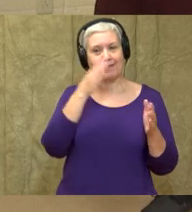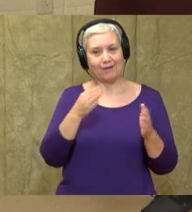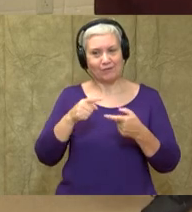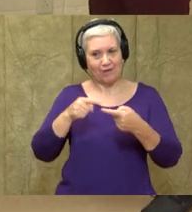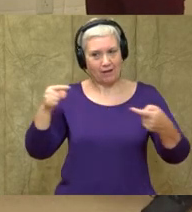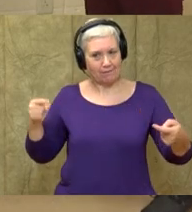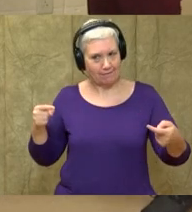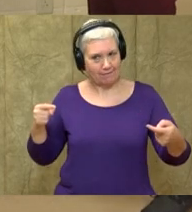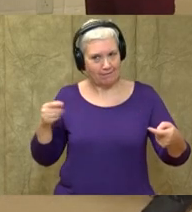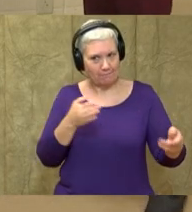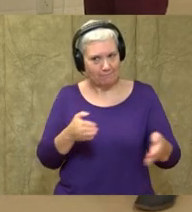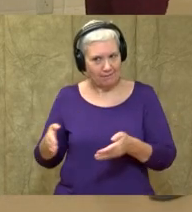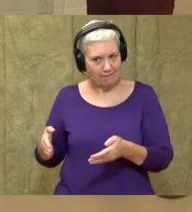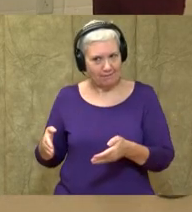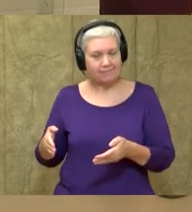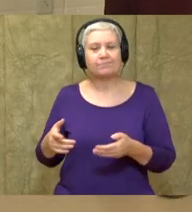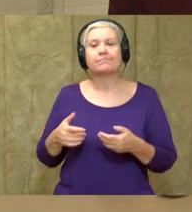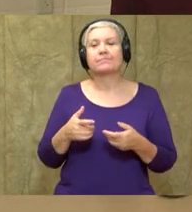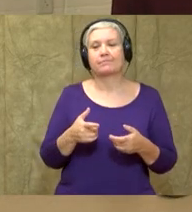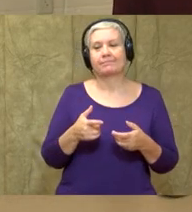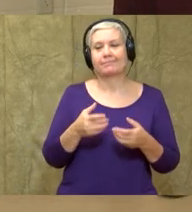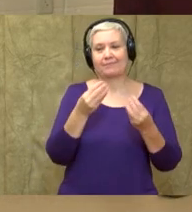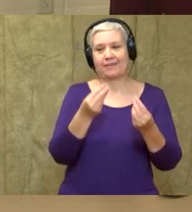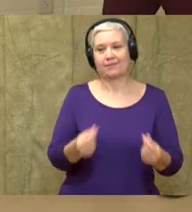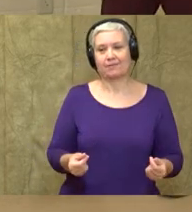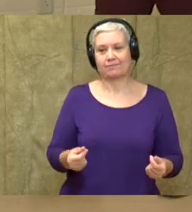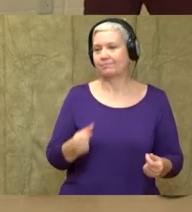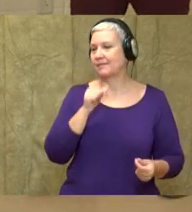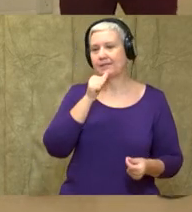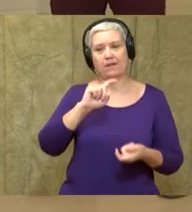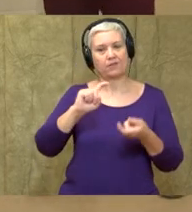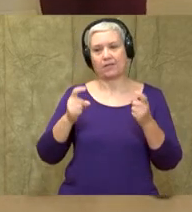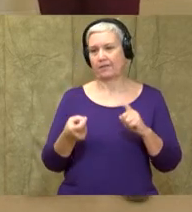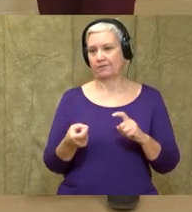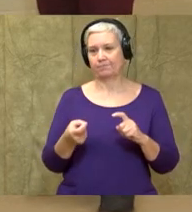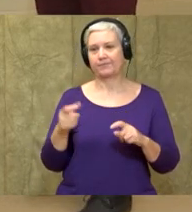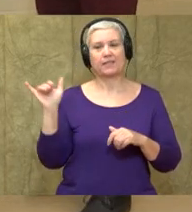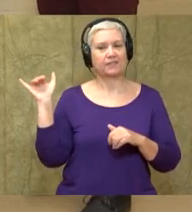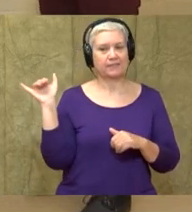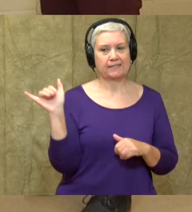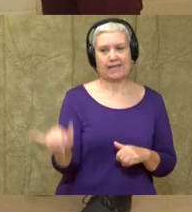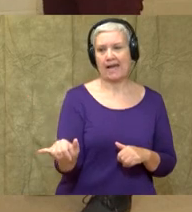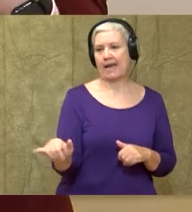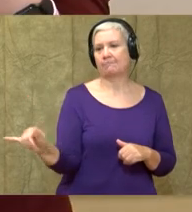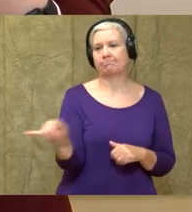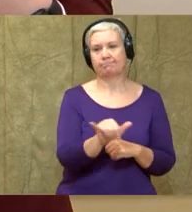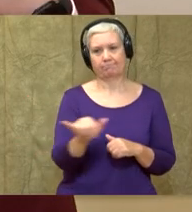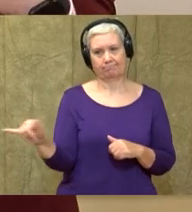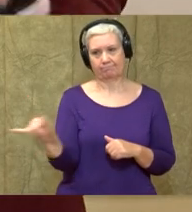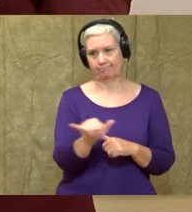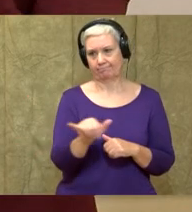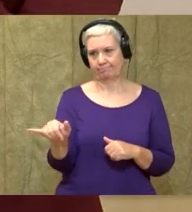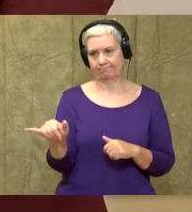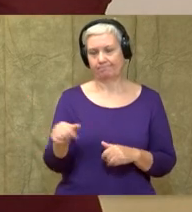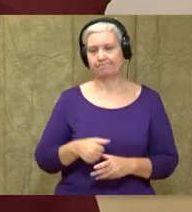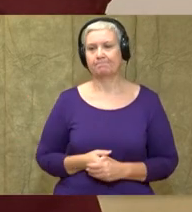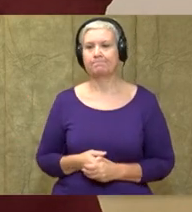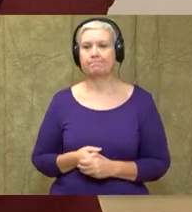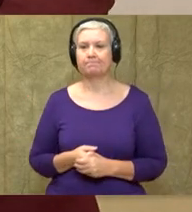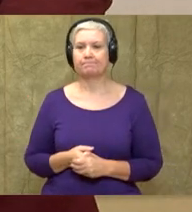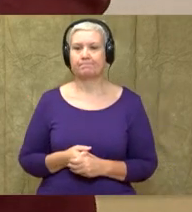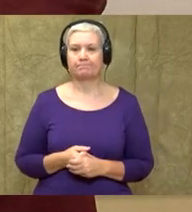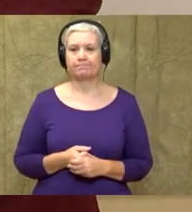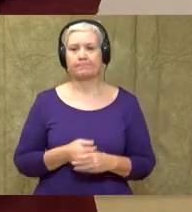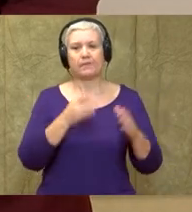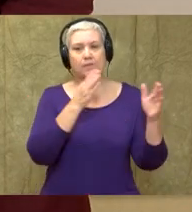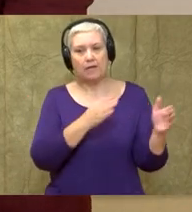inverse operations to find the solutions, did not change from the previous set of equations. So,